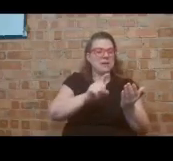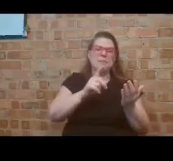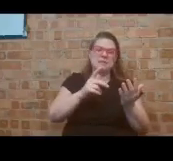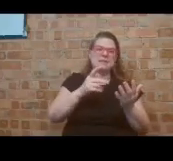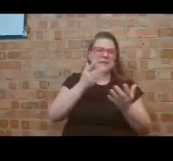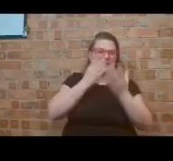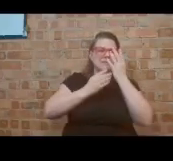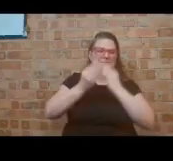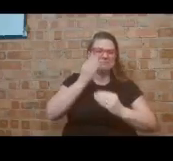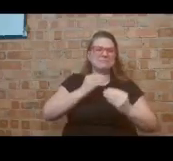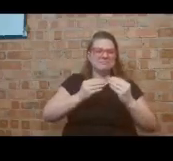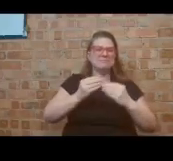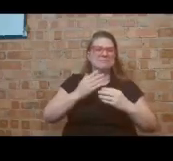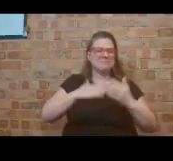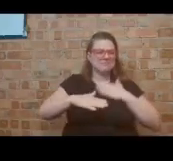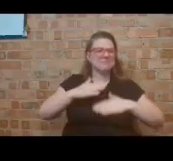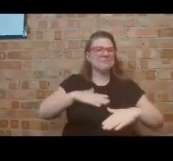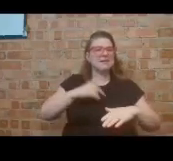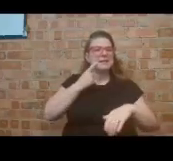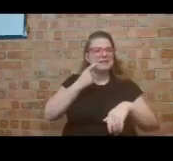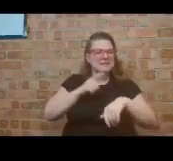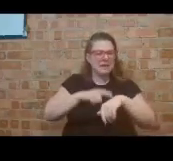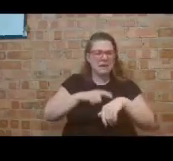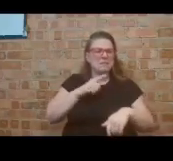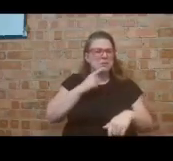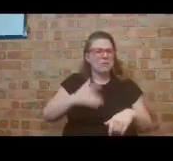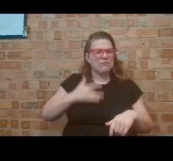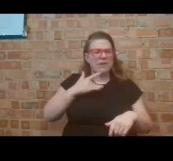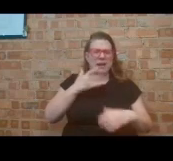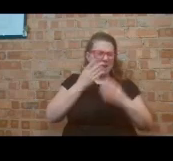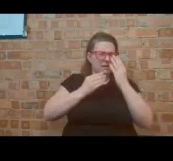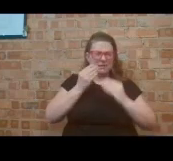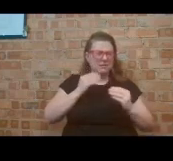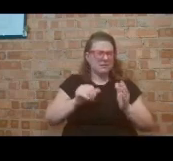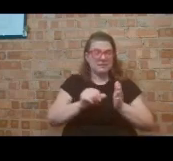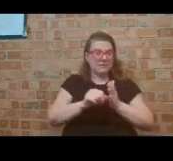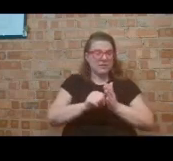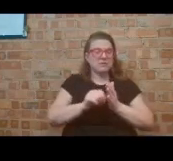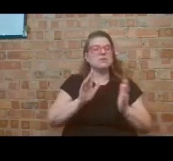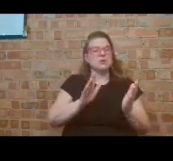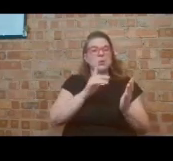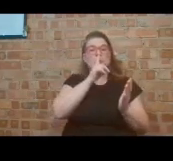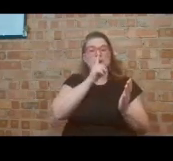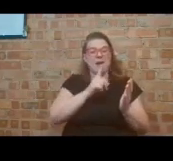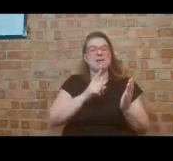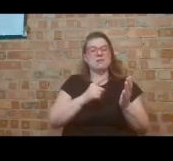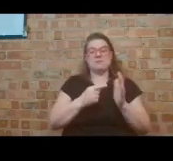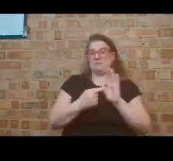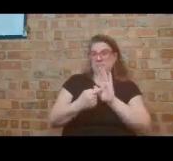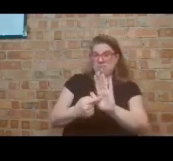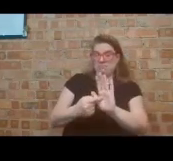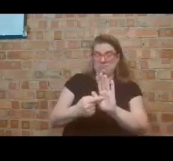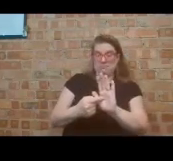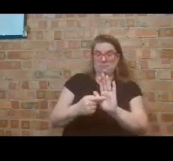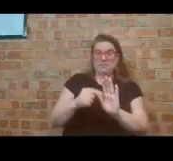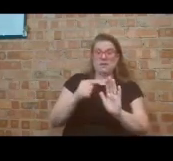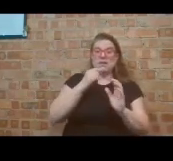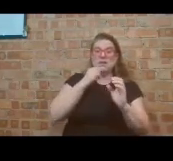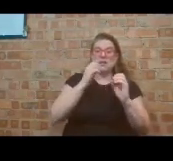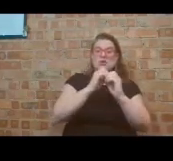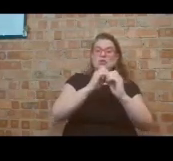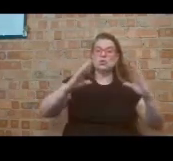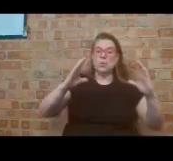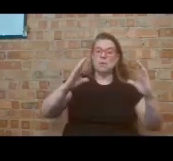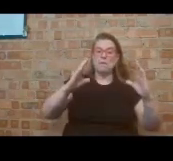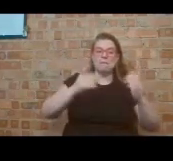or or finds the kind of the dragging around a little bit difficult, you've got the option to show someone the zoom